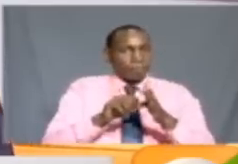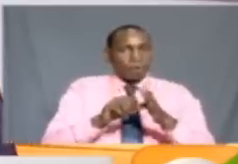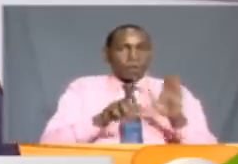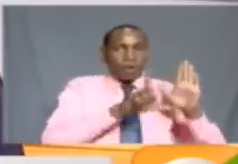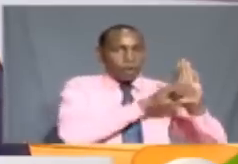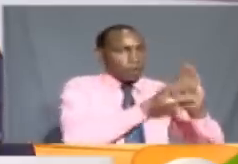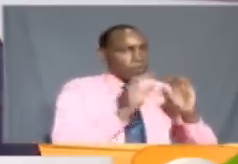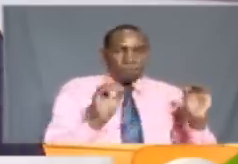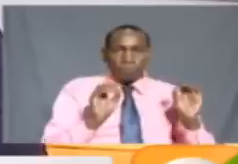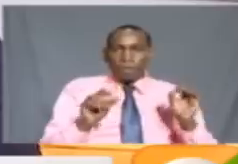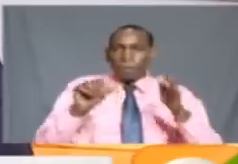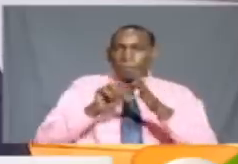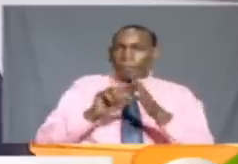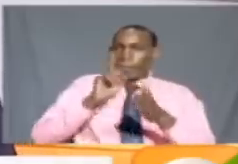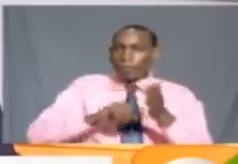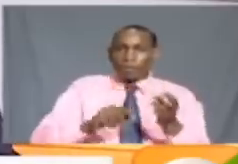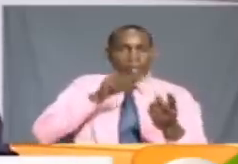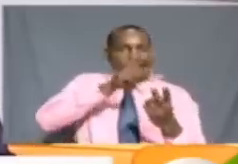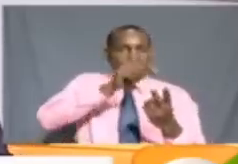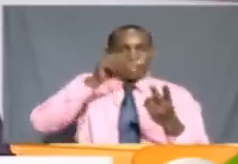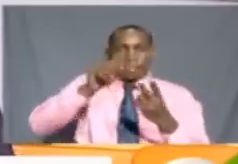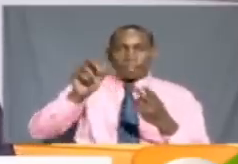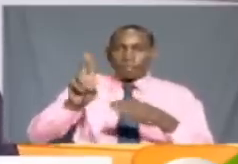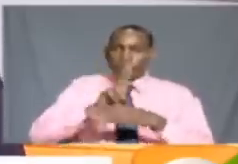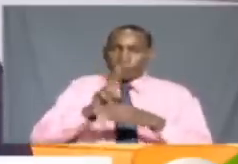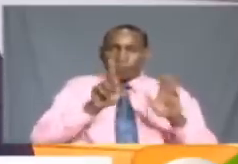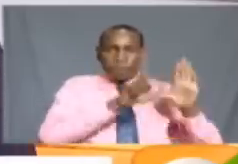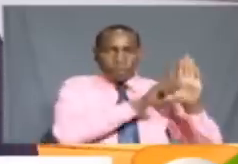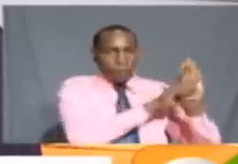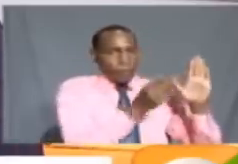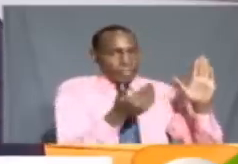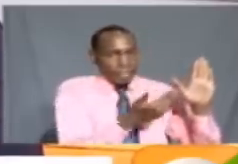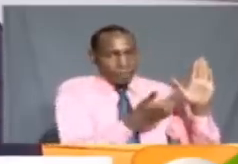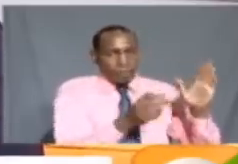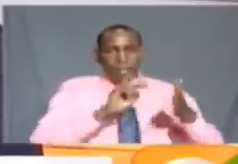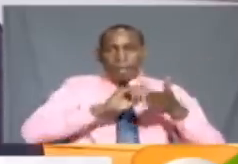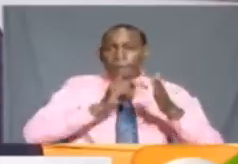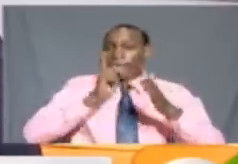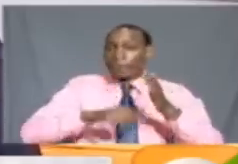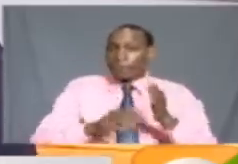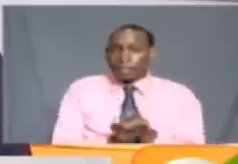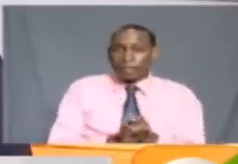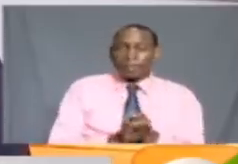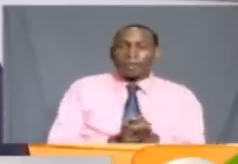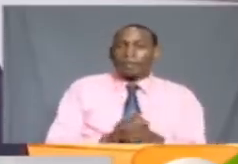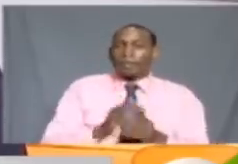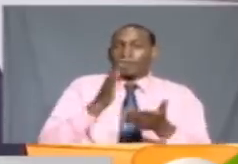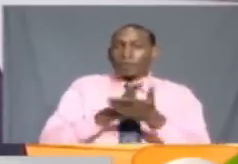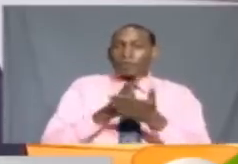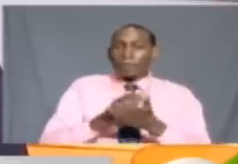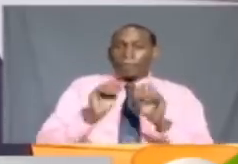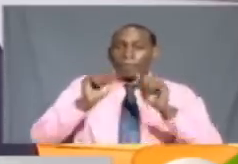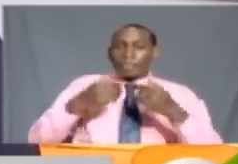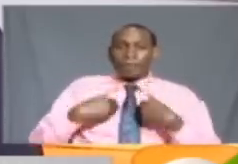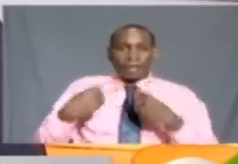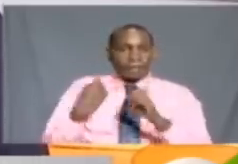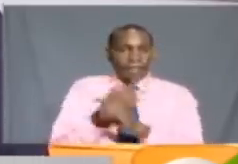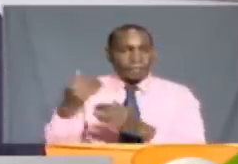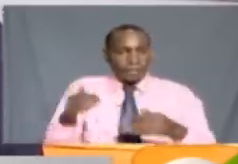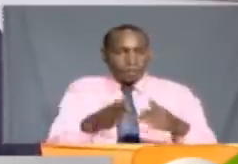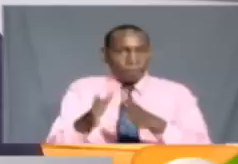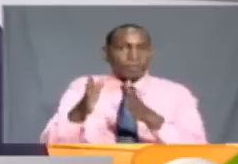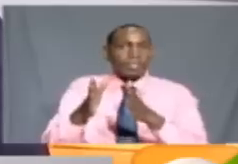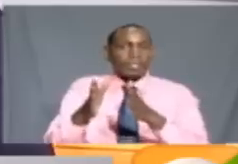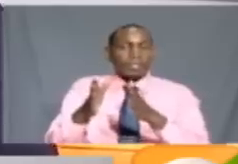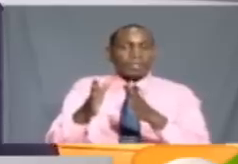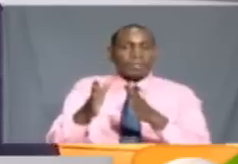as is, it is the selective application of that law. Yeah. And therefore, that means that we can obviously find alternatives, yeah, to